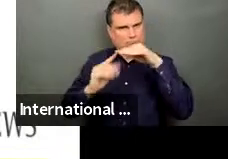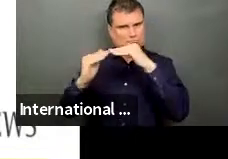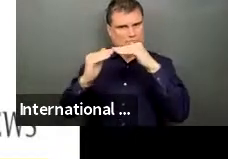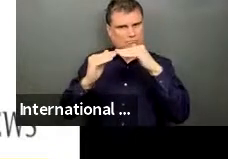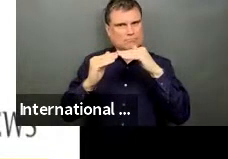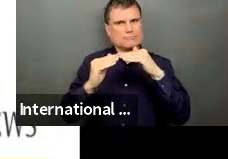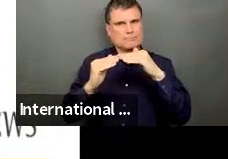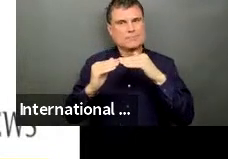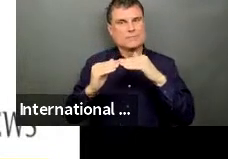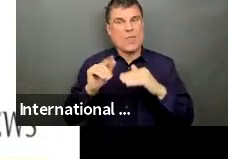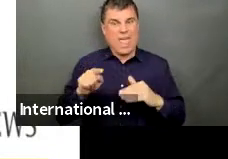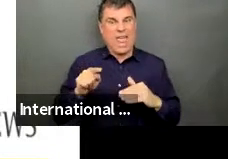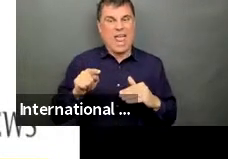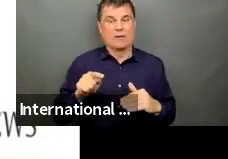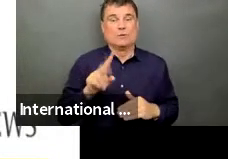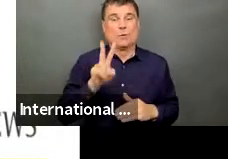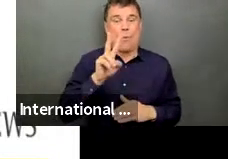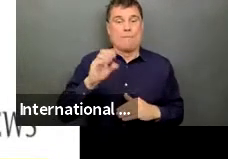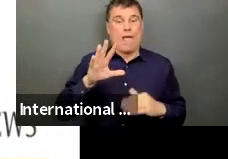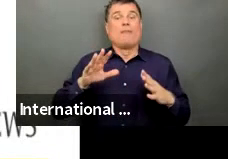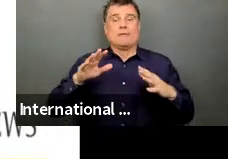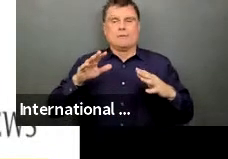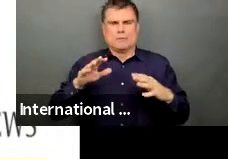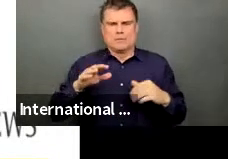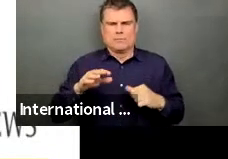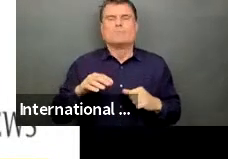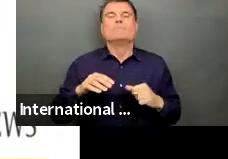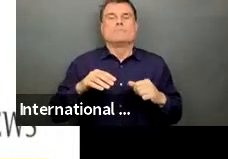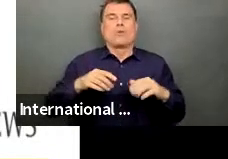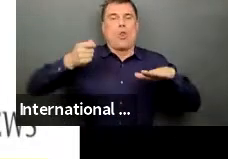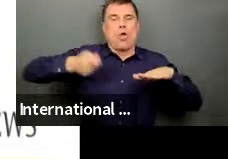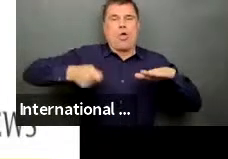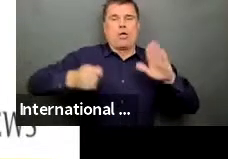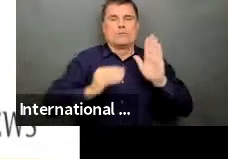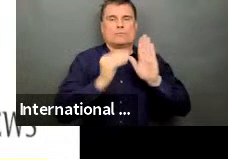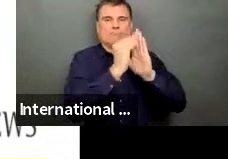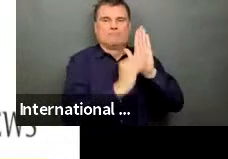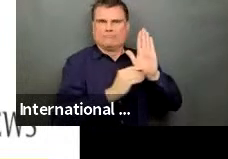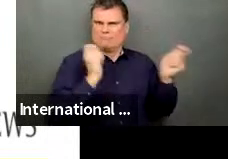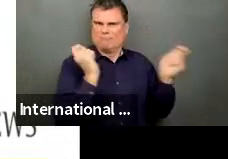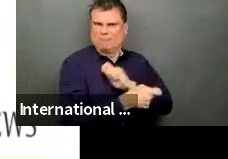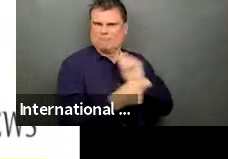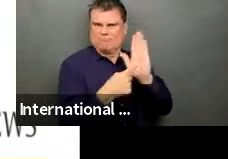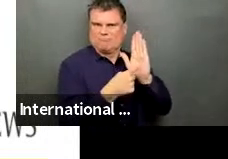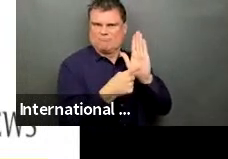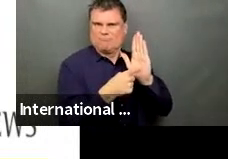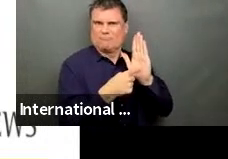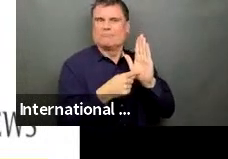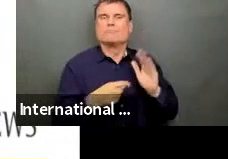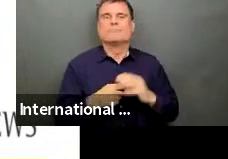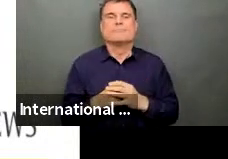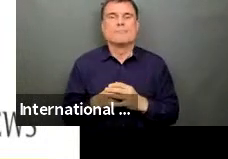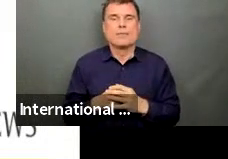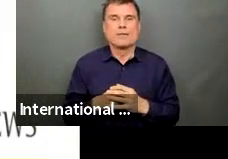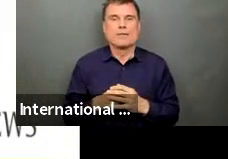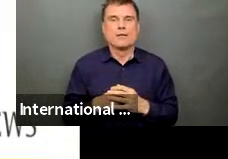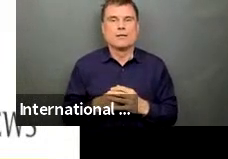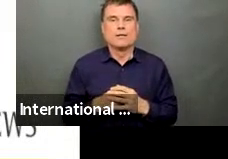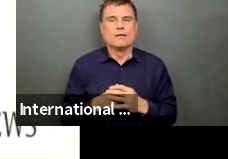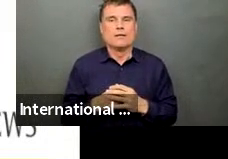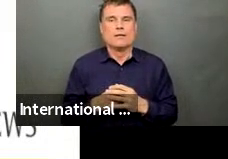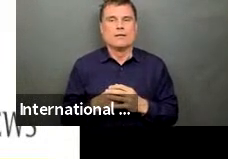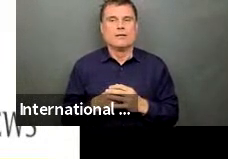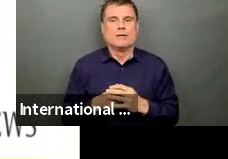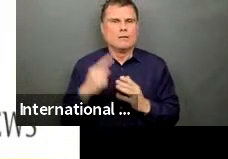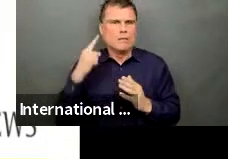movement started in the mid-1990s. Huh? Different? What? This is different. You have the